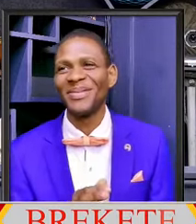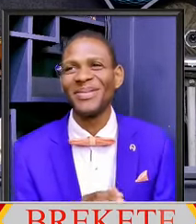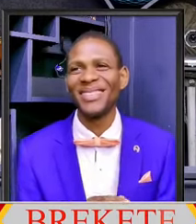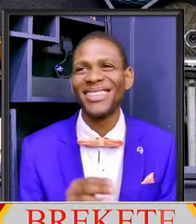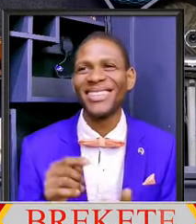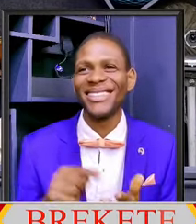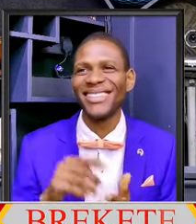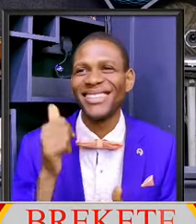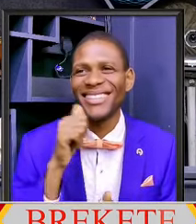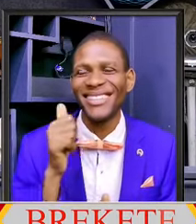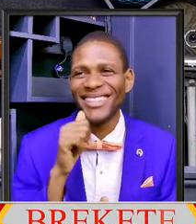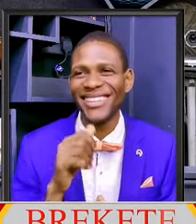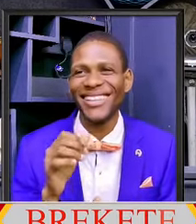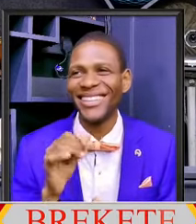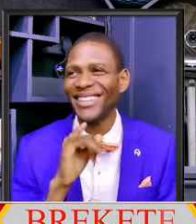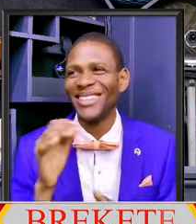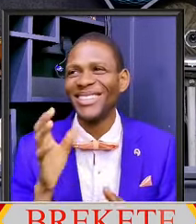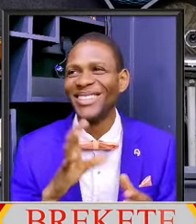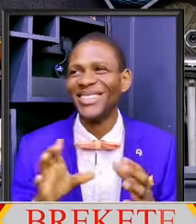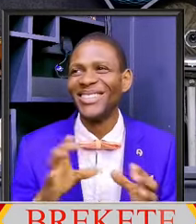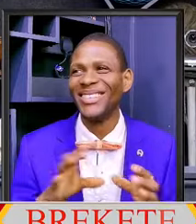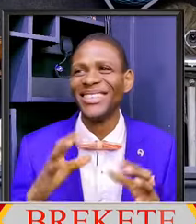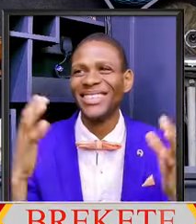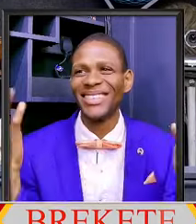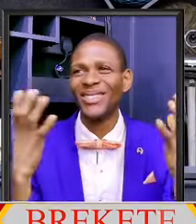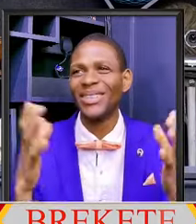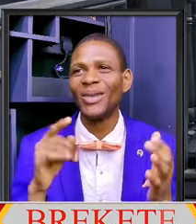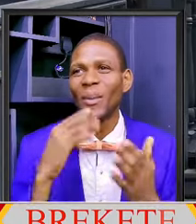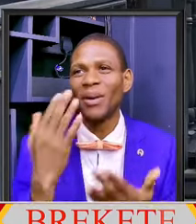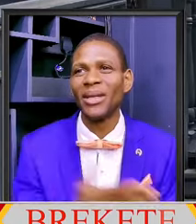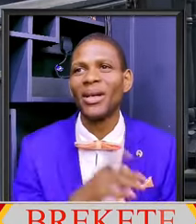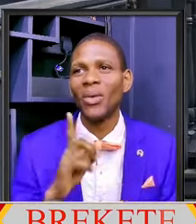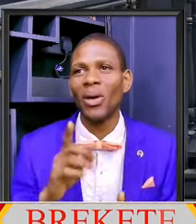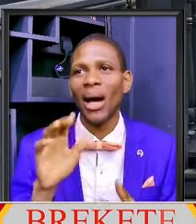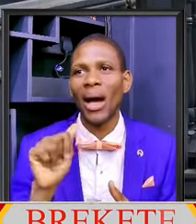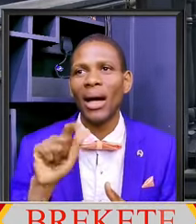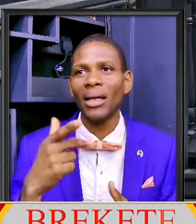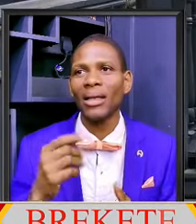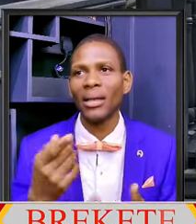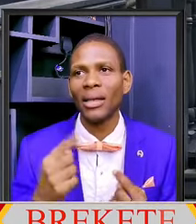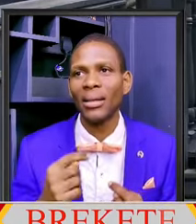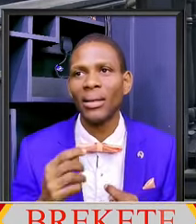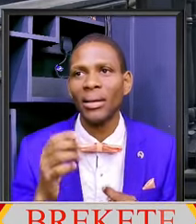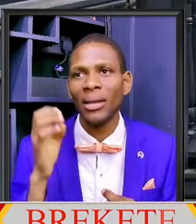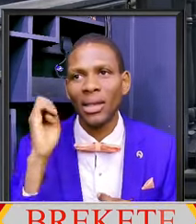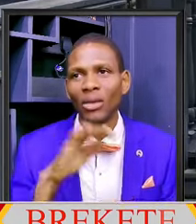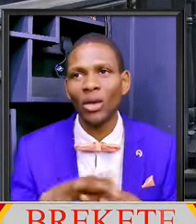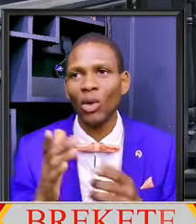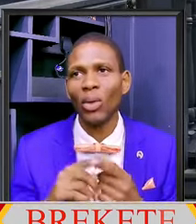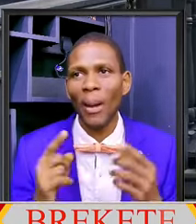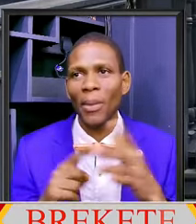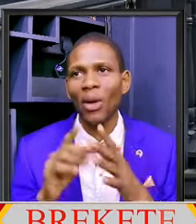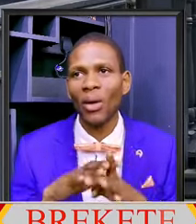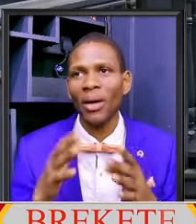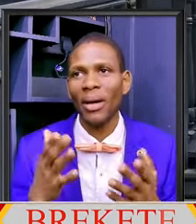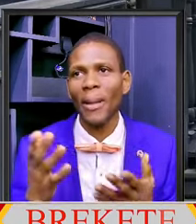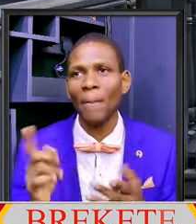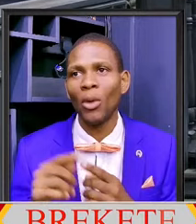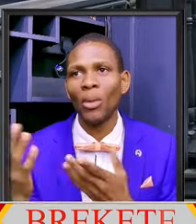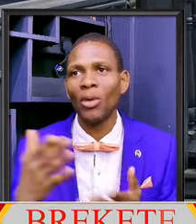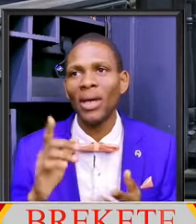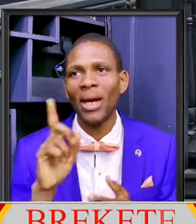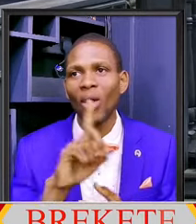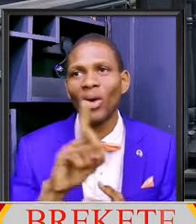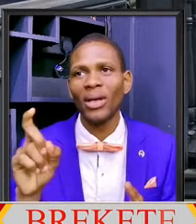This girl na bazaar she dey do today. Good morning, sir. Yes. One Alhaji Kabir said he don't want to appear on air, yes, but he brought a